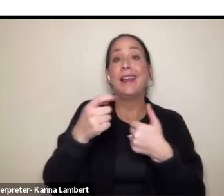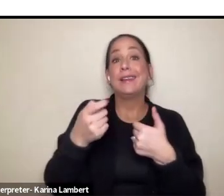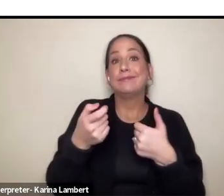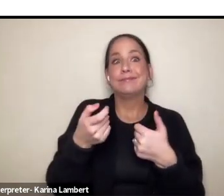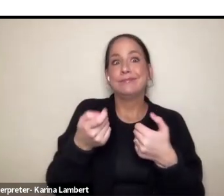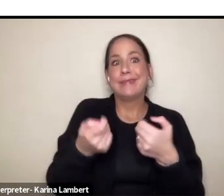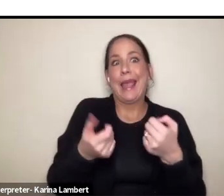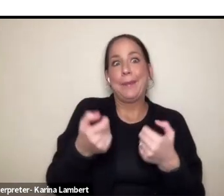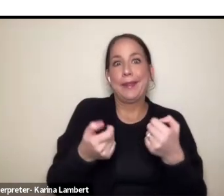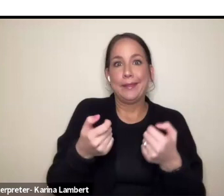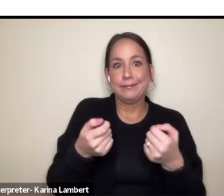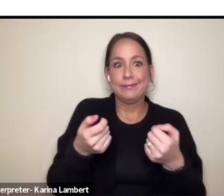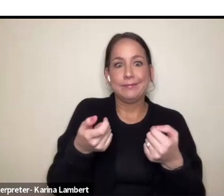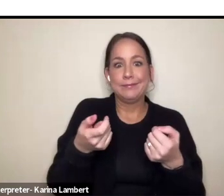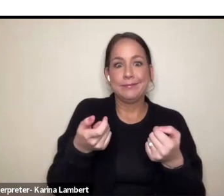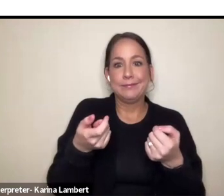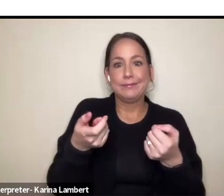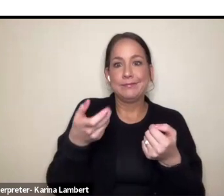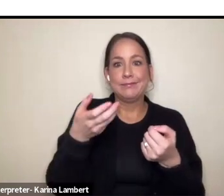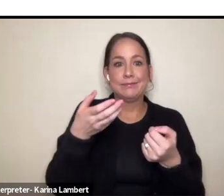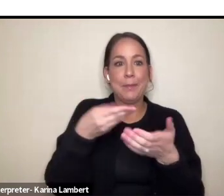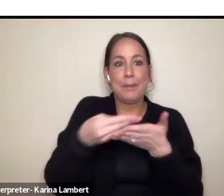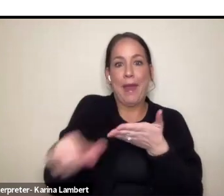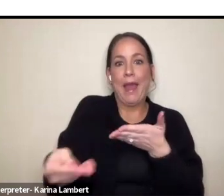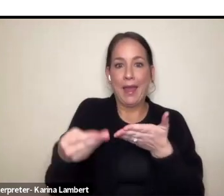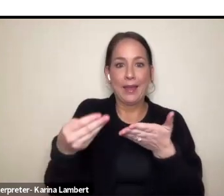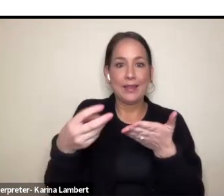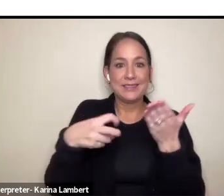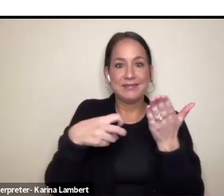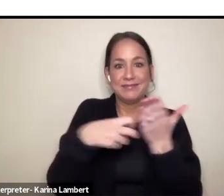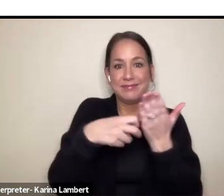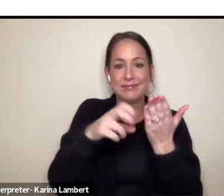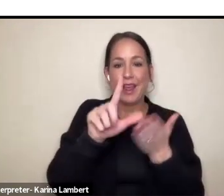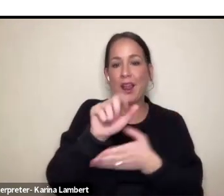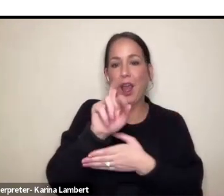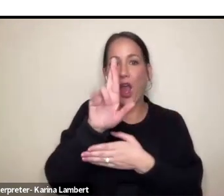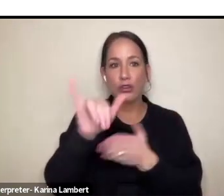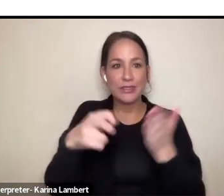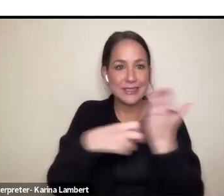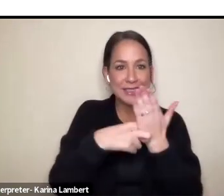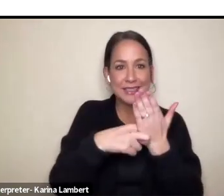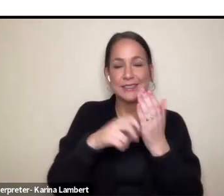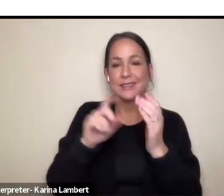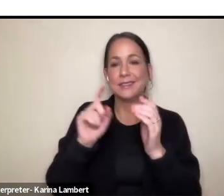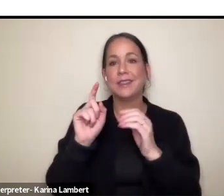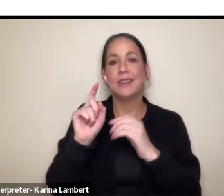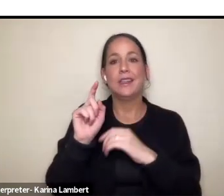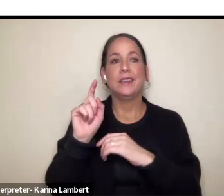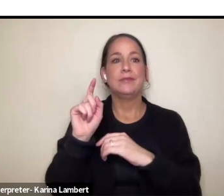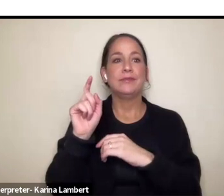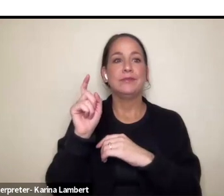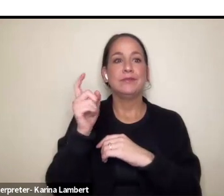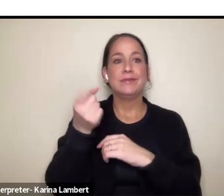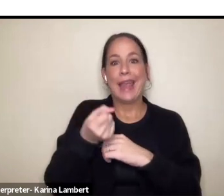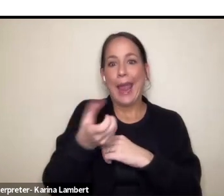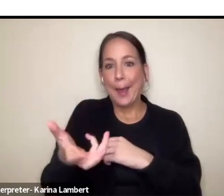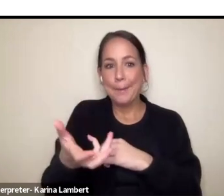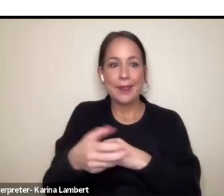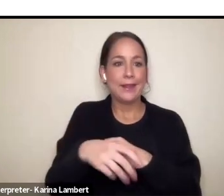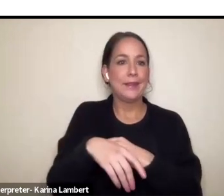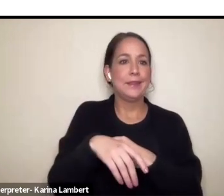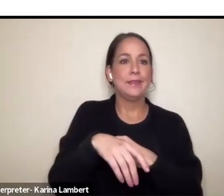That would include like buying lottery tickets and going to the casinos. And the second thing is purchasing gifts for other